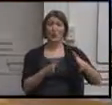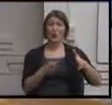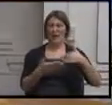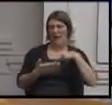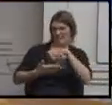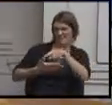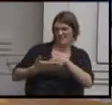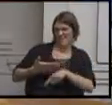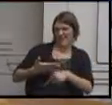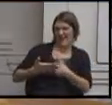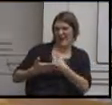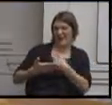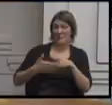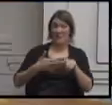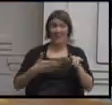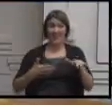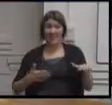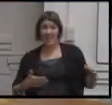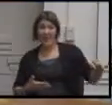the memo here,